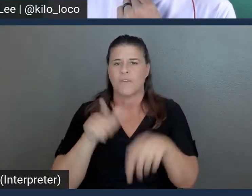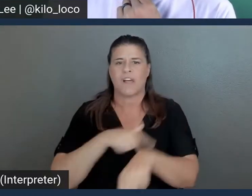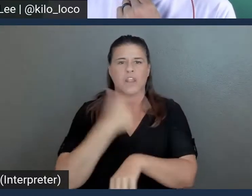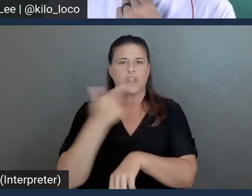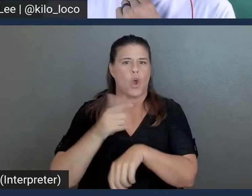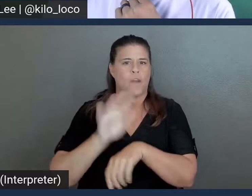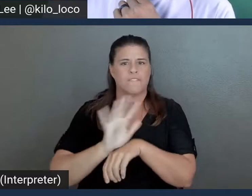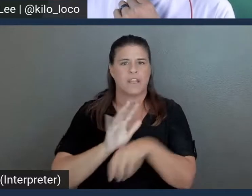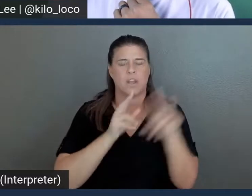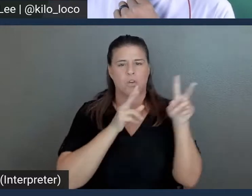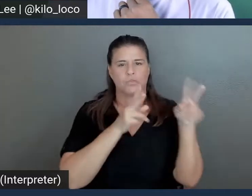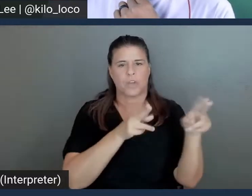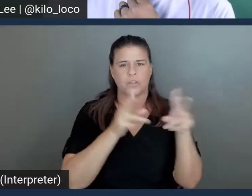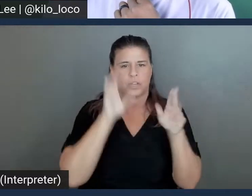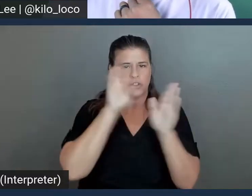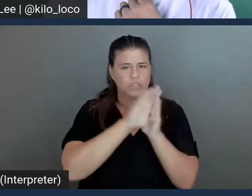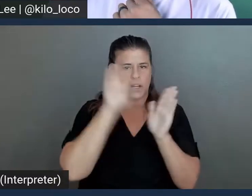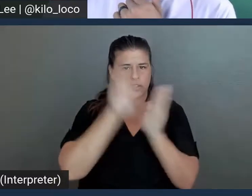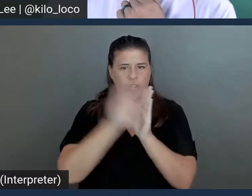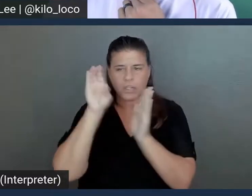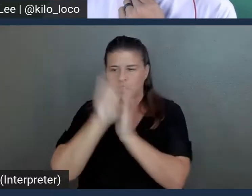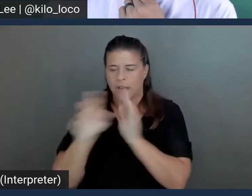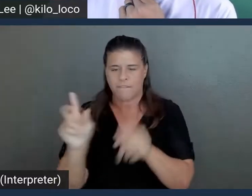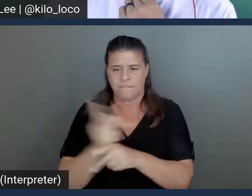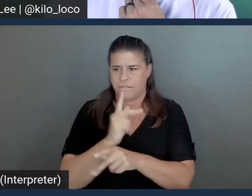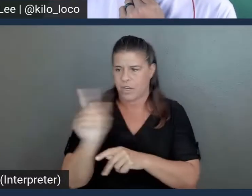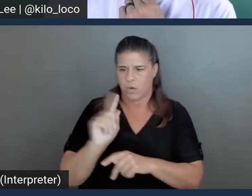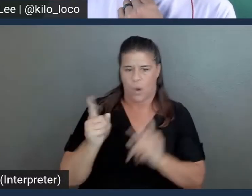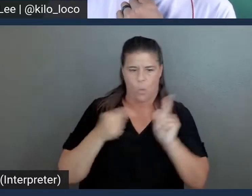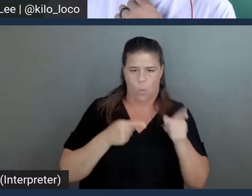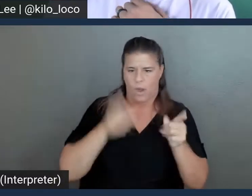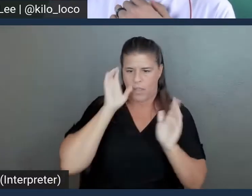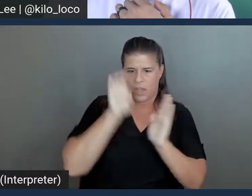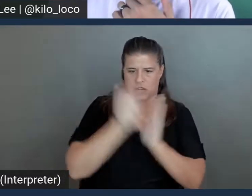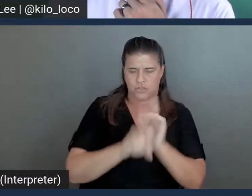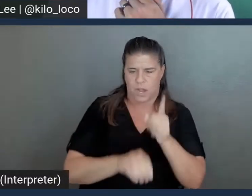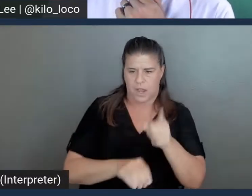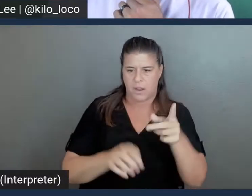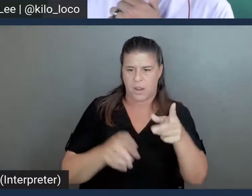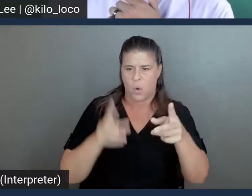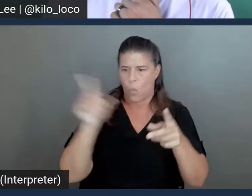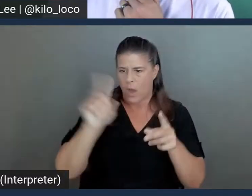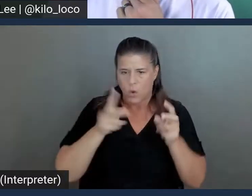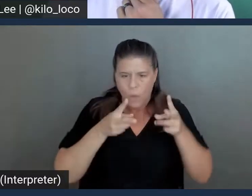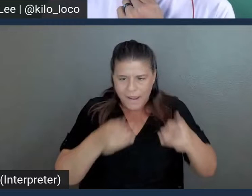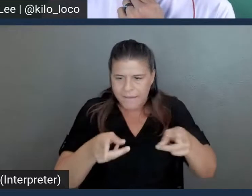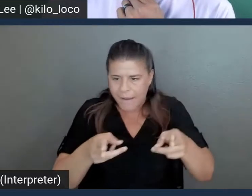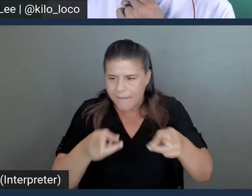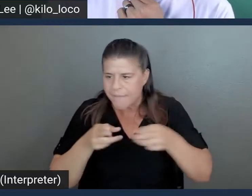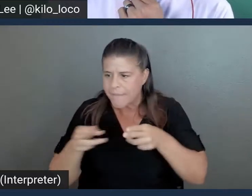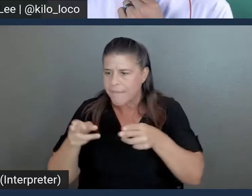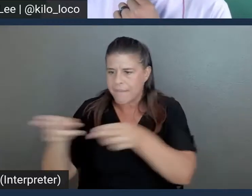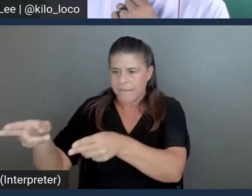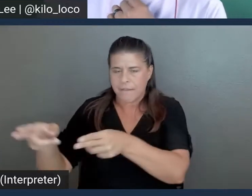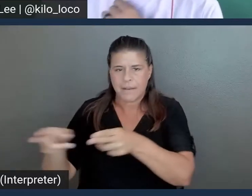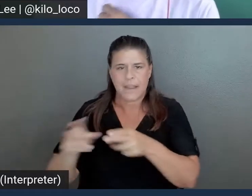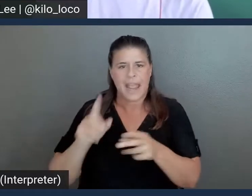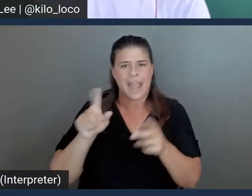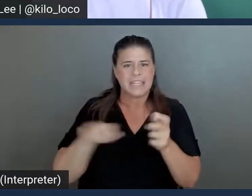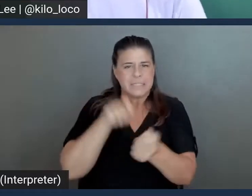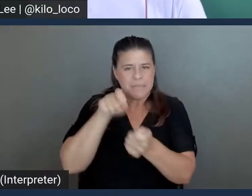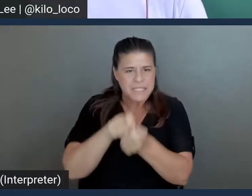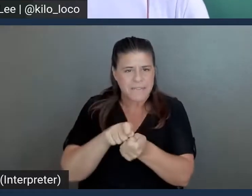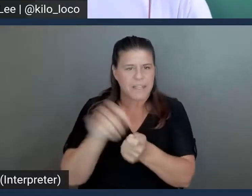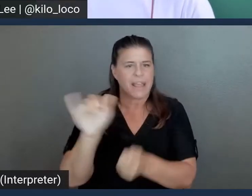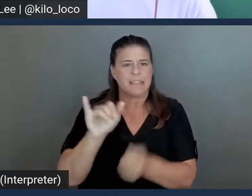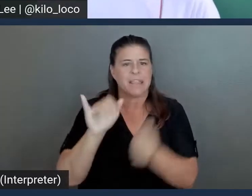several shots. Right. Finding where the shots in that content to know where to cut and cut specifically.